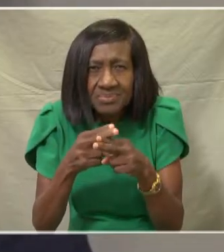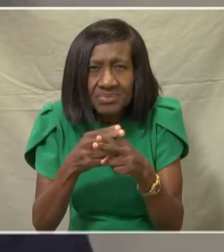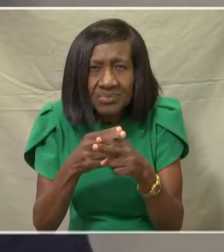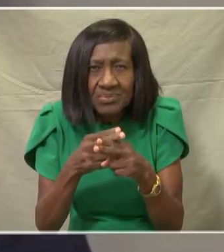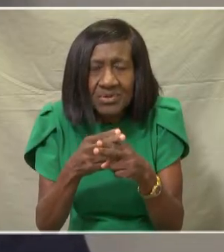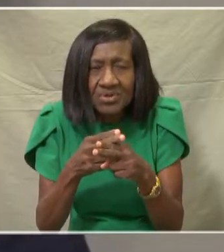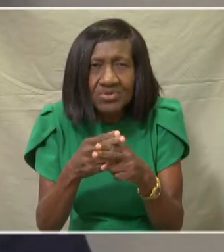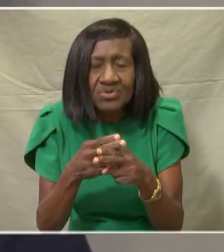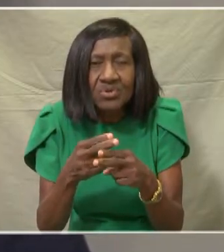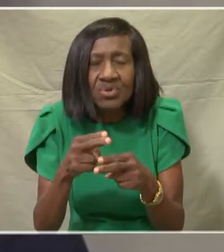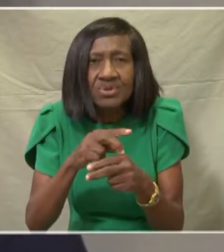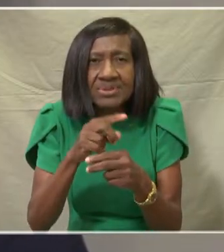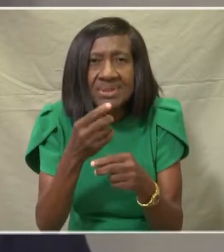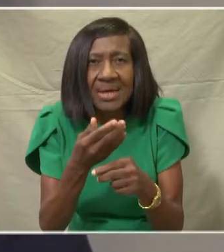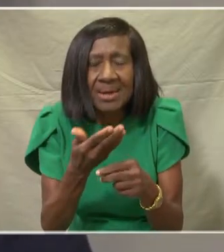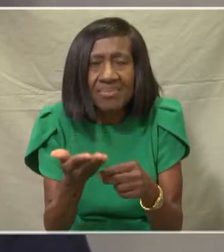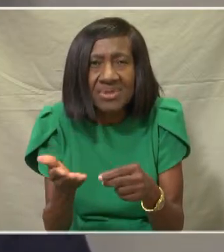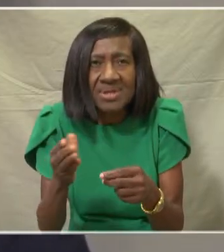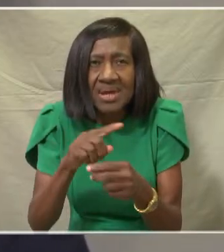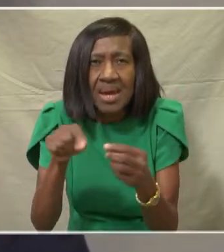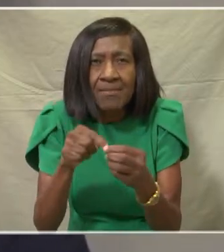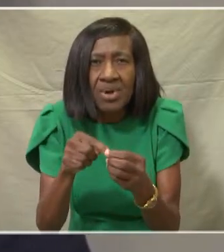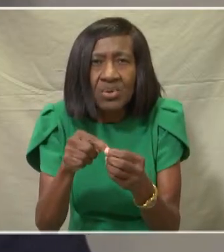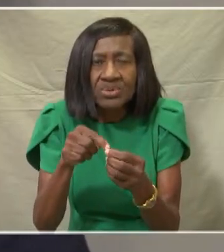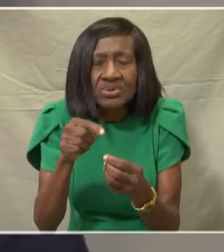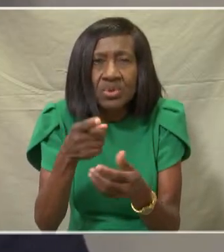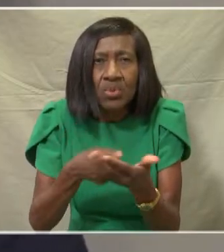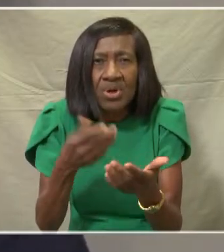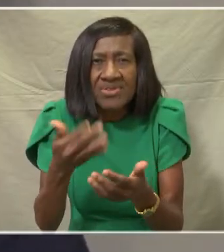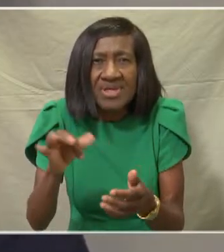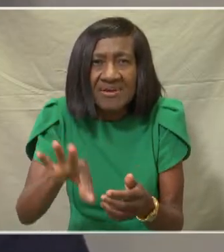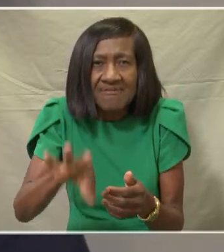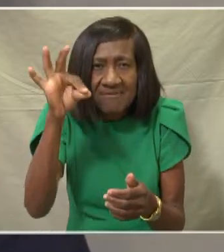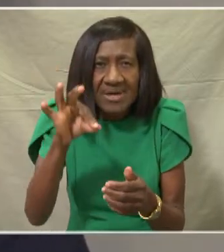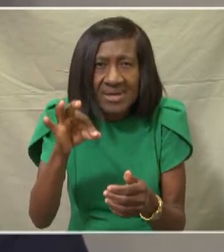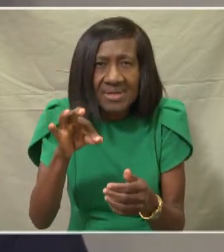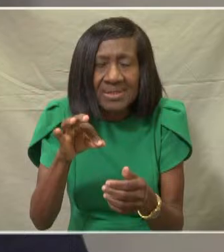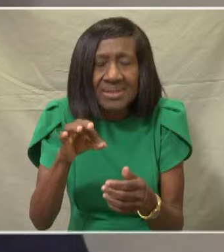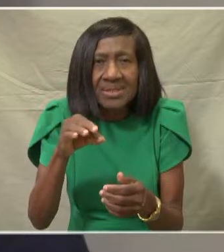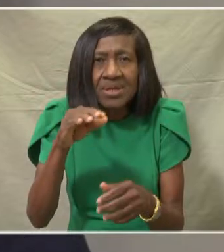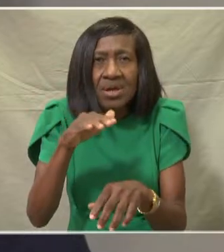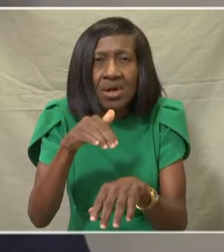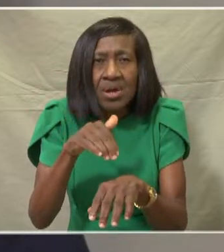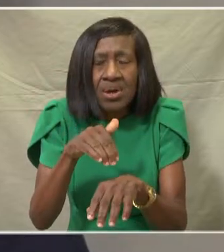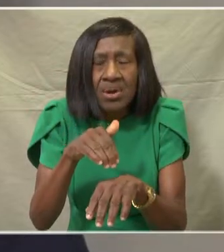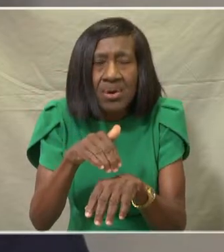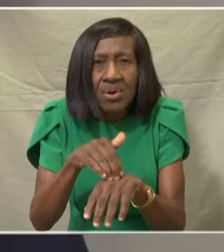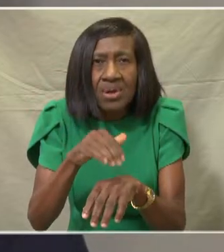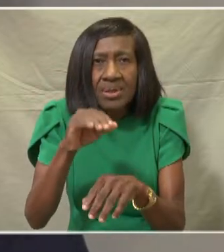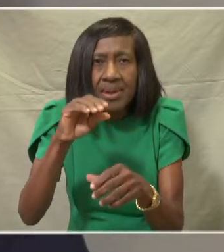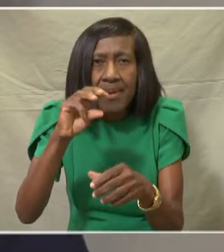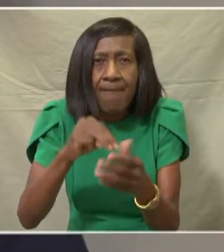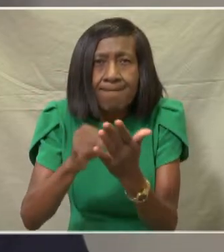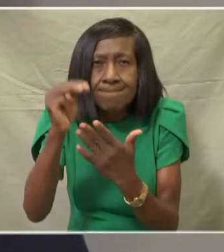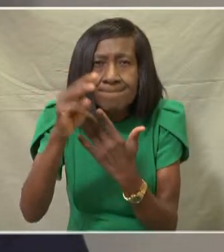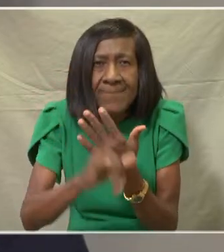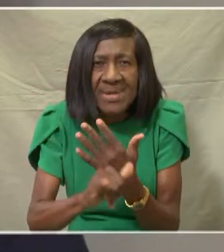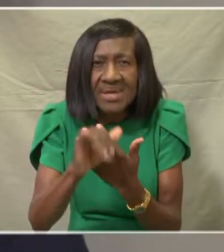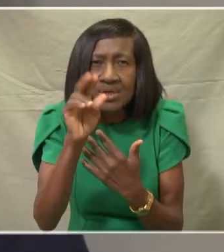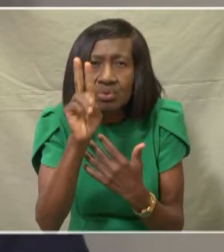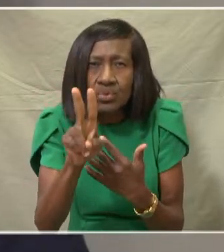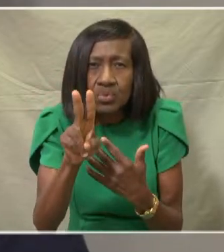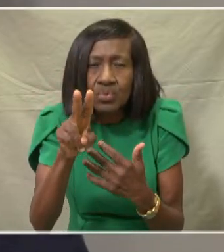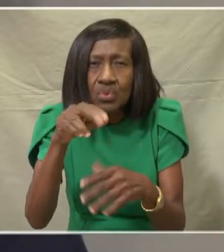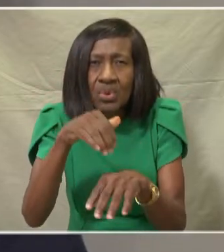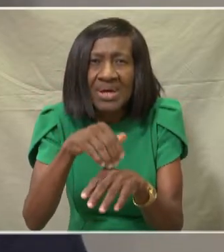our findings. We will publish this on Friday, the 2nd of May, in a press conference at 10 a.m. in the morning, which will